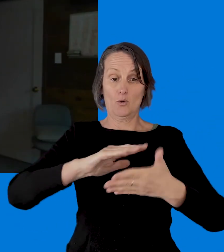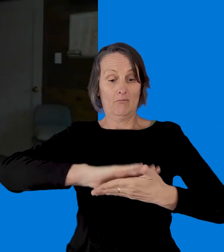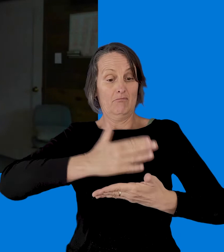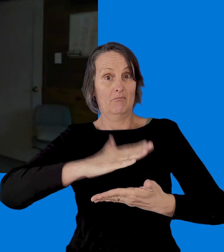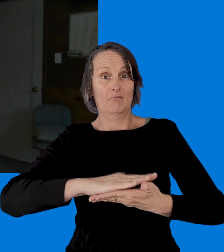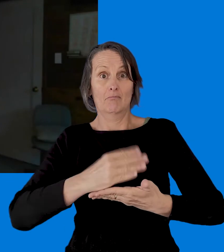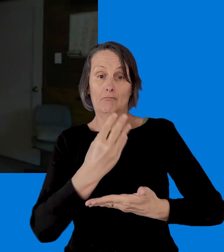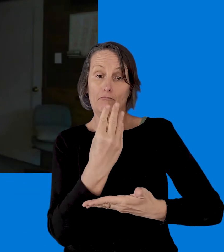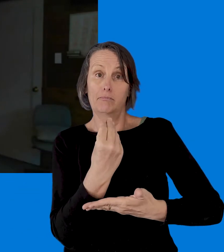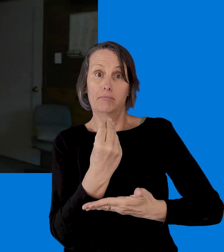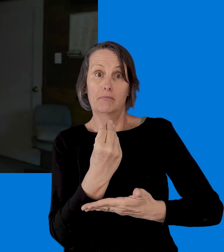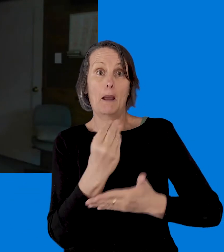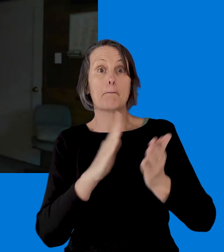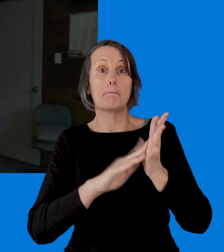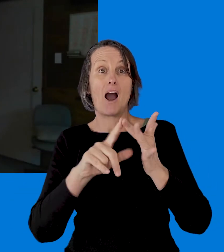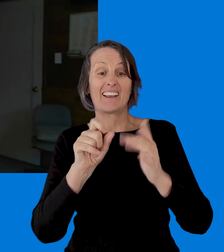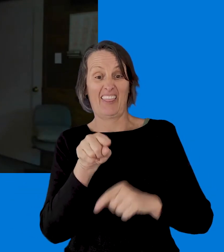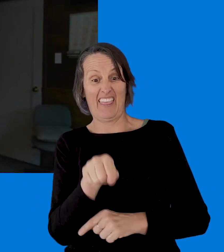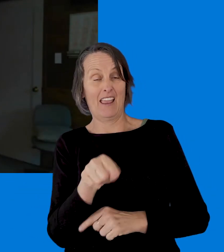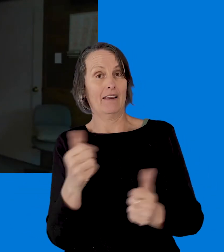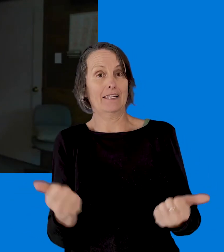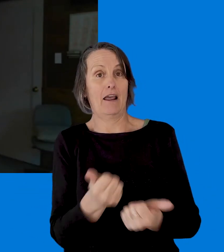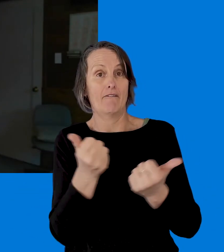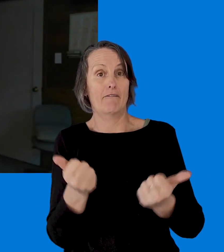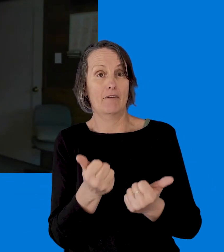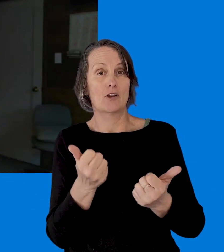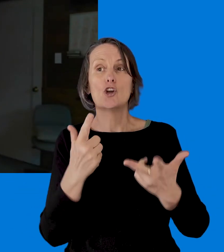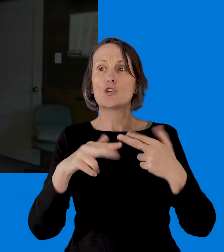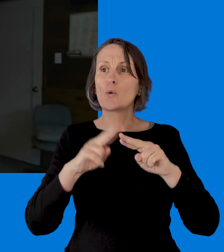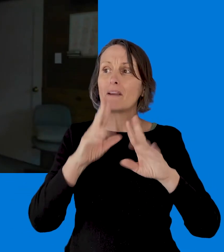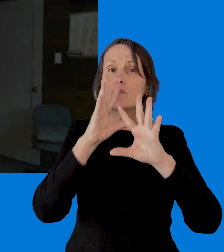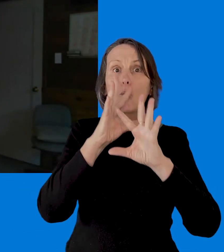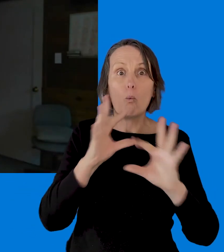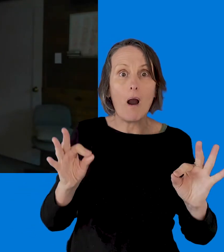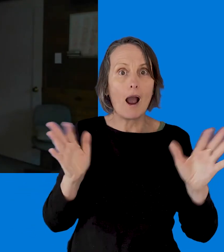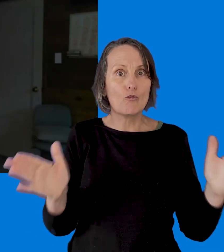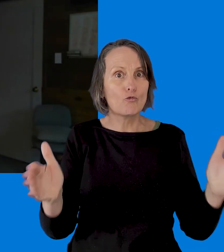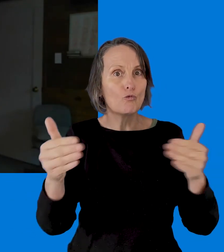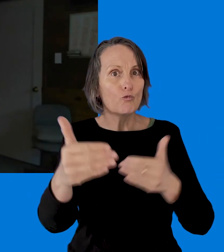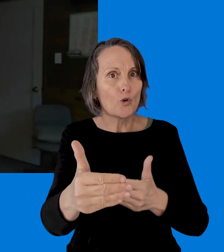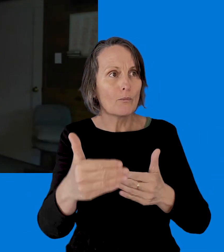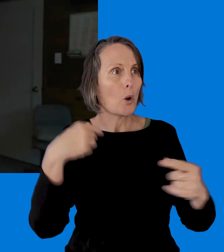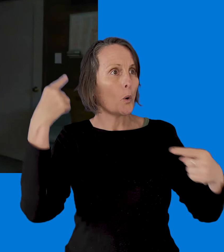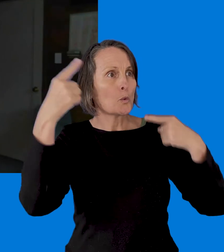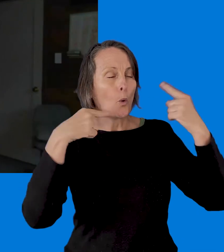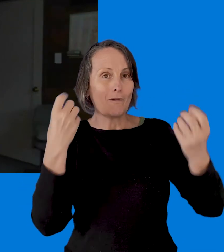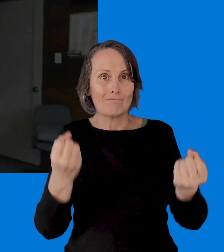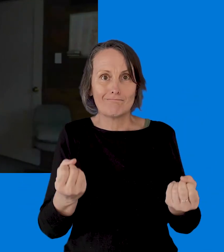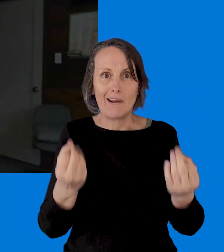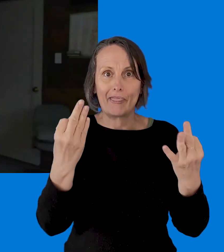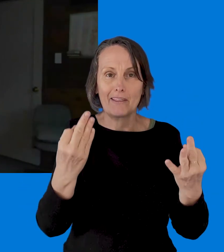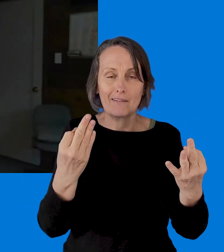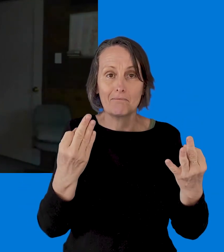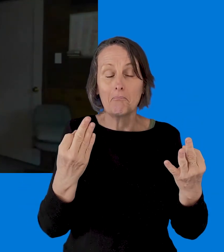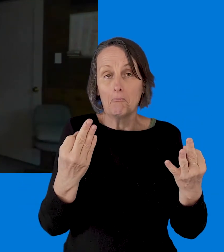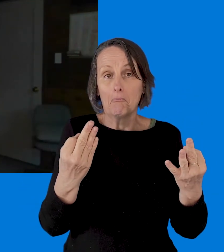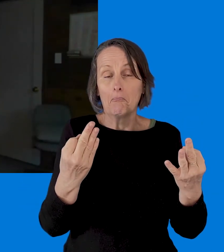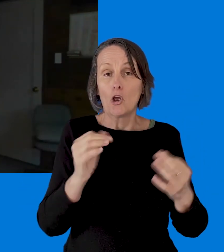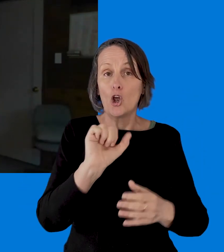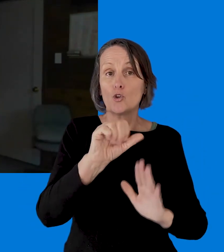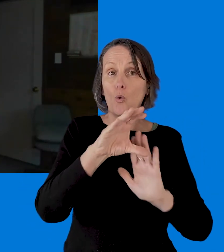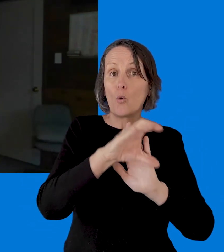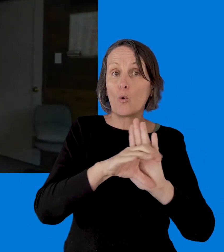If you have a controlled environment where it's not particularly noisy, I will do well even with the microphone that's in the